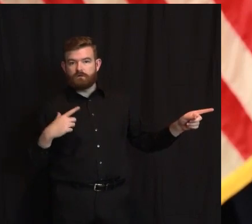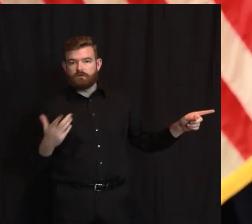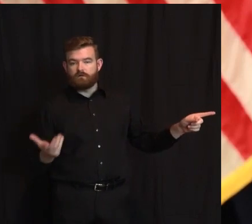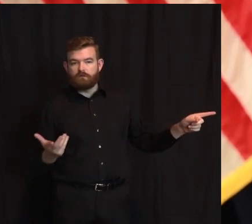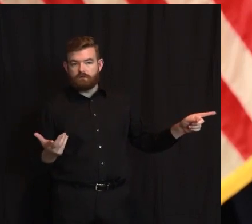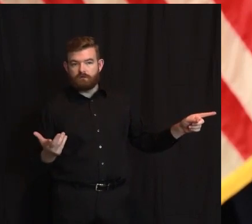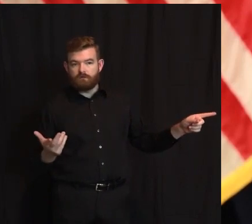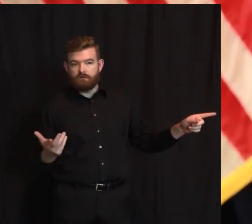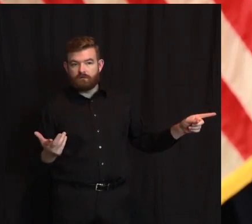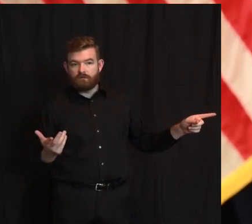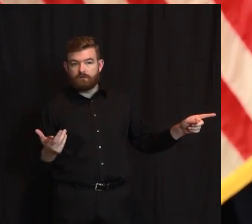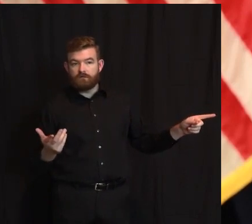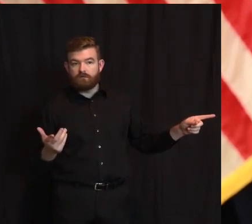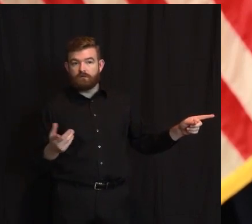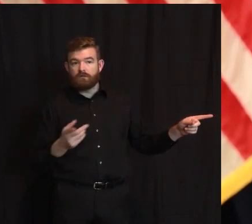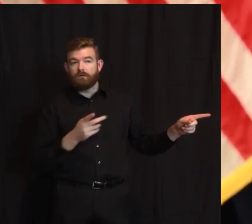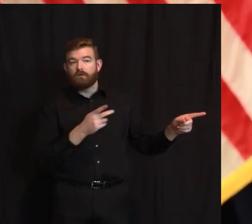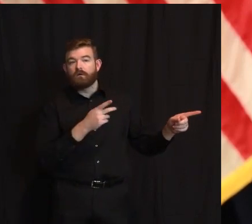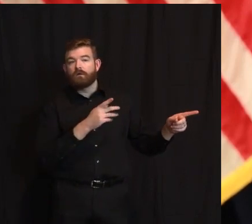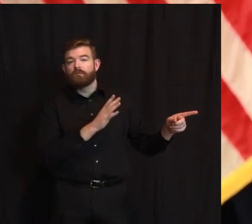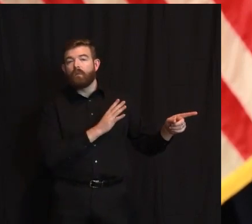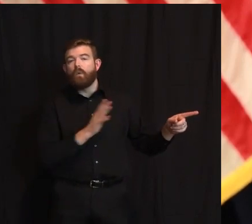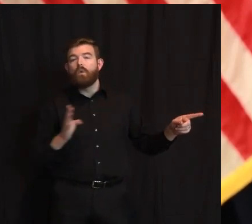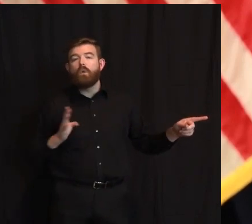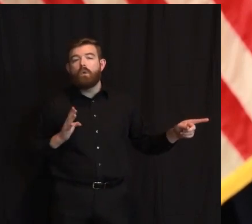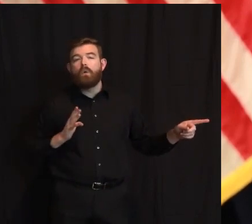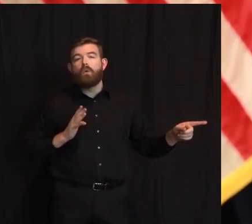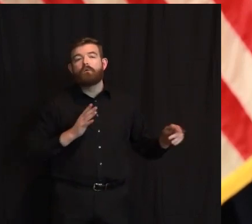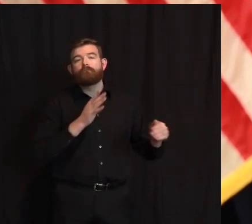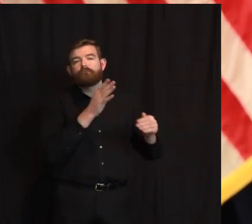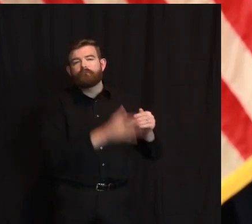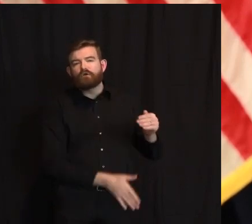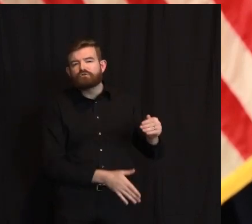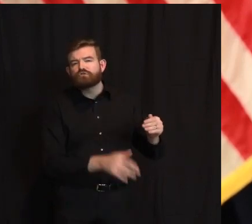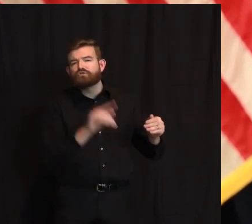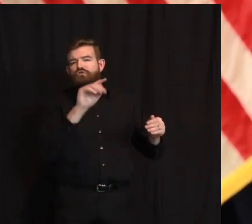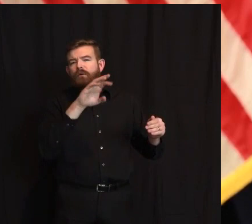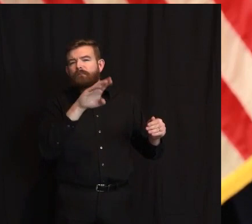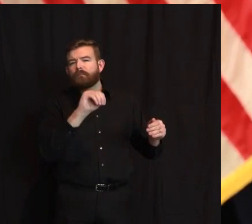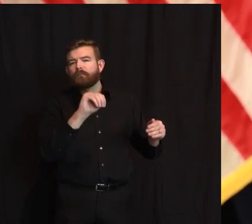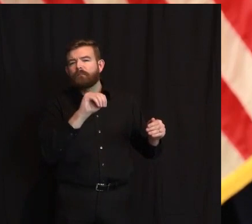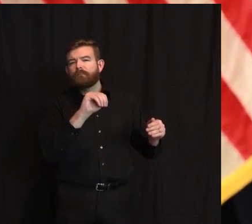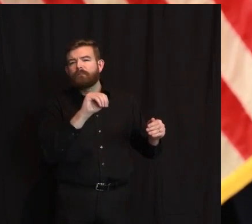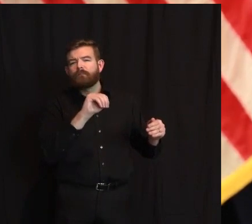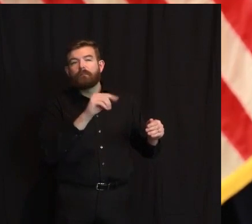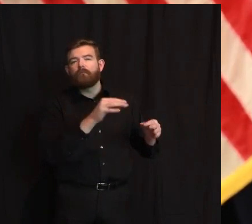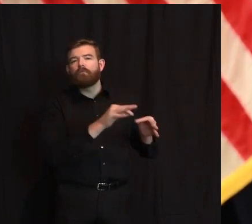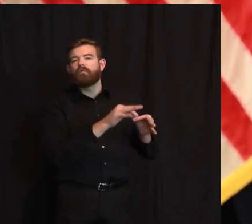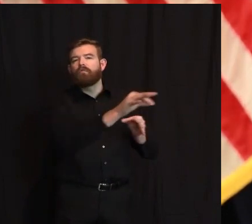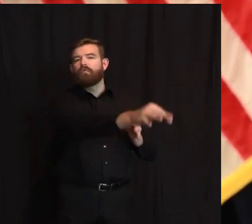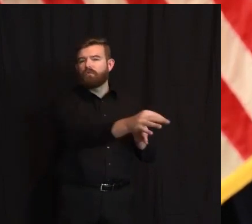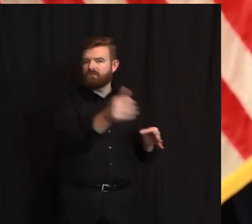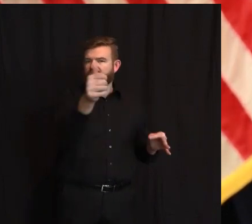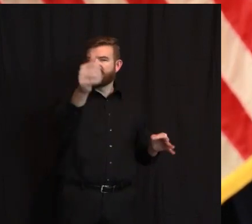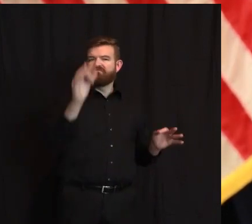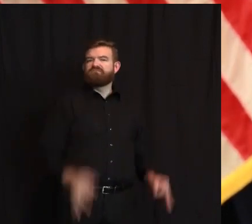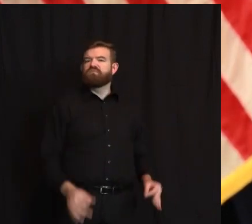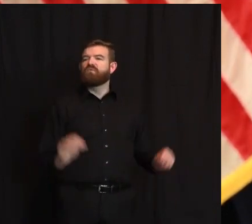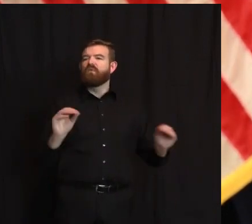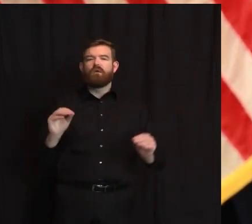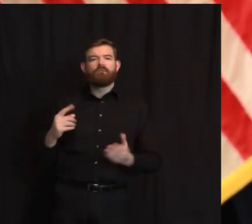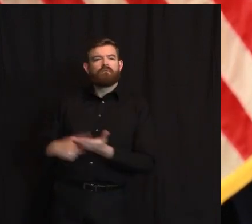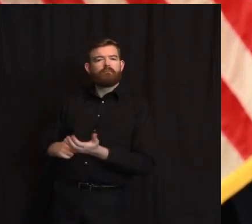Ed members, and that is just done by executive order solely. But, first of all, do you think